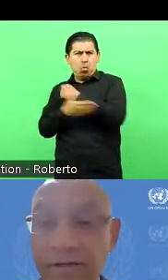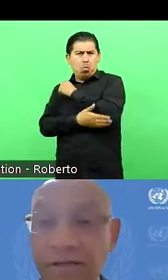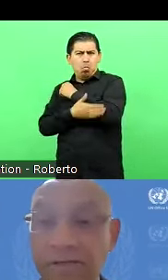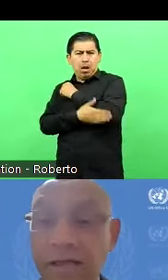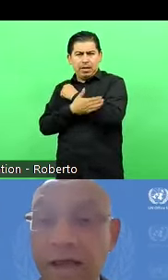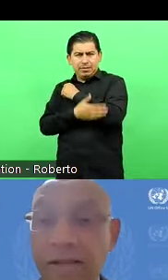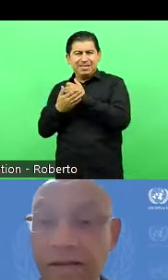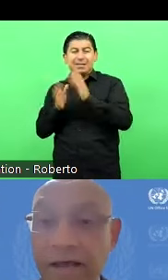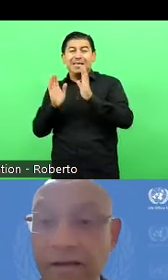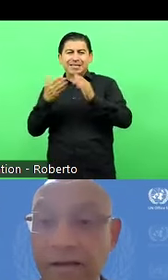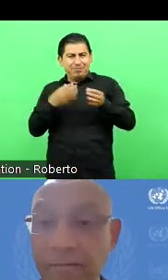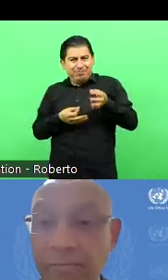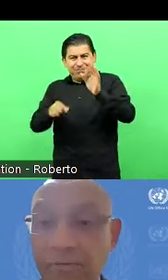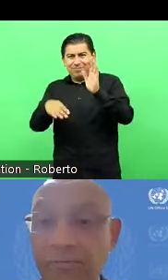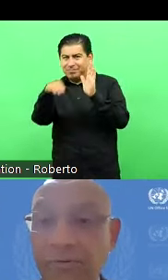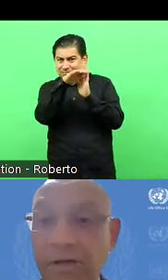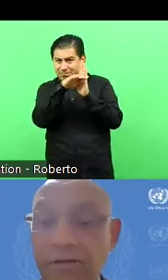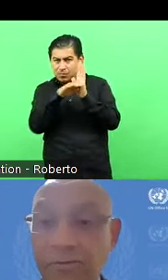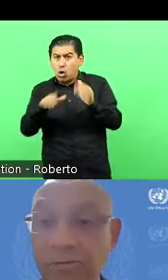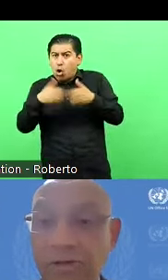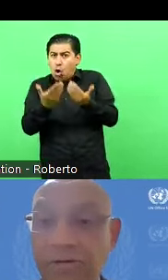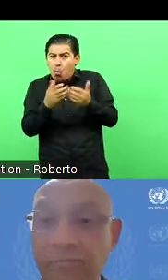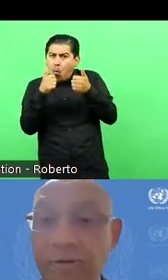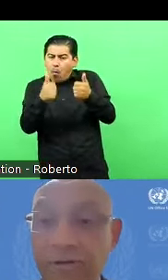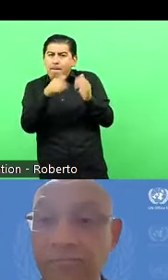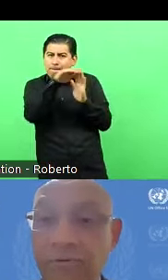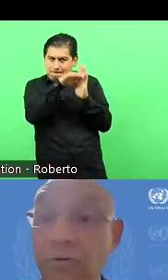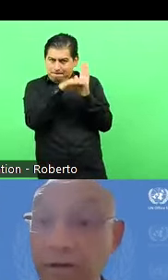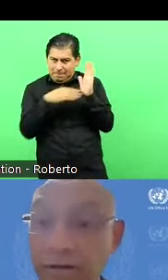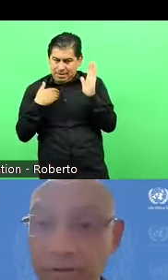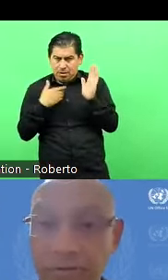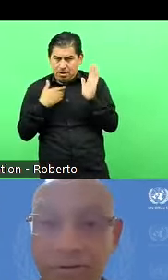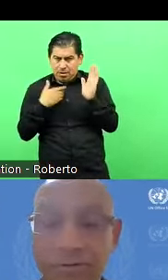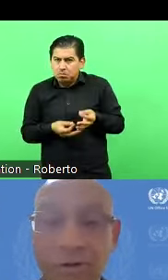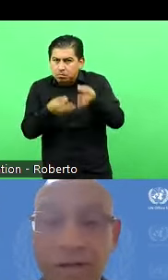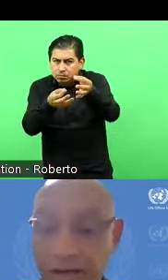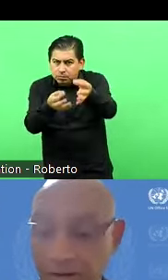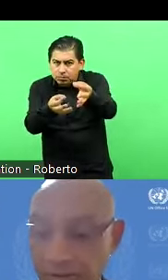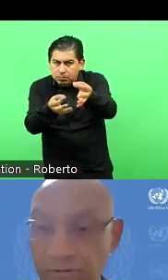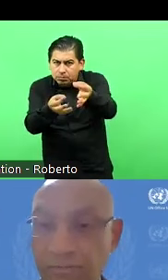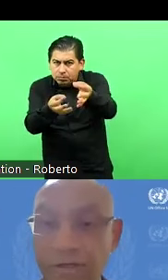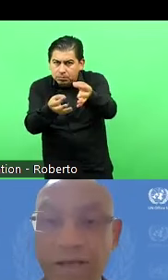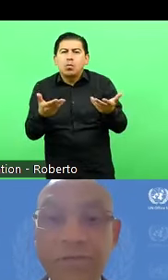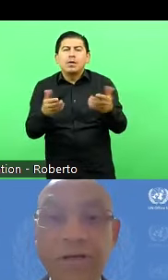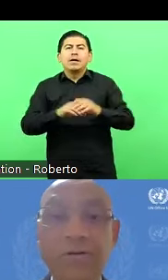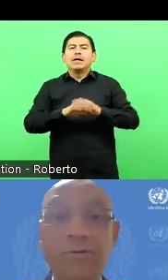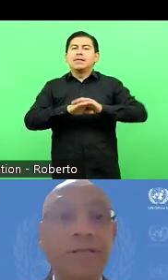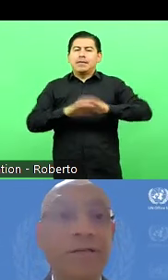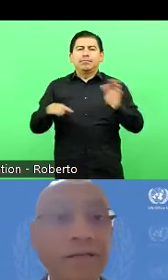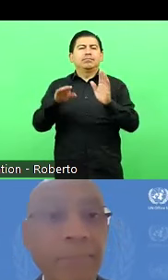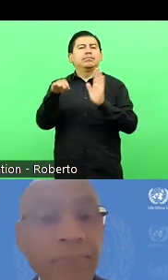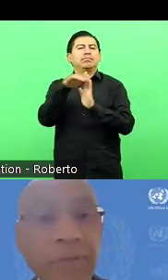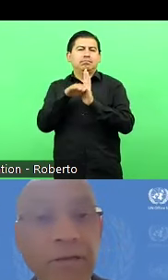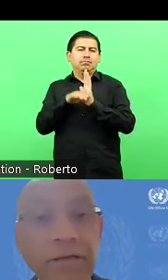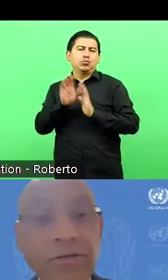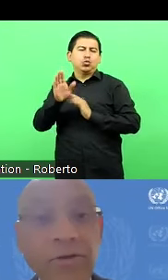their resilience. And there are a number of tools available for local governments also, including through the MCR